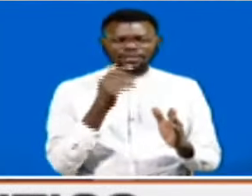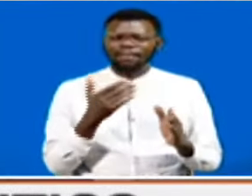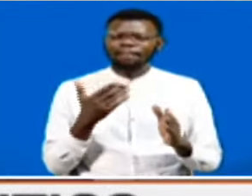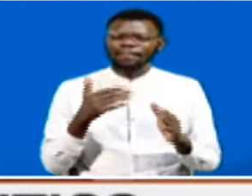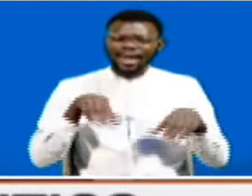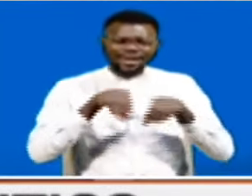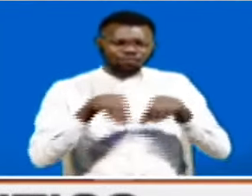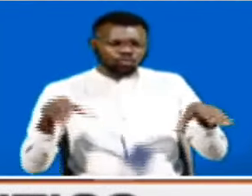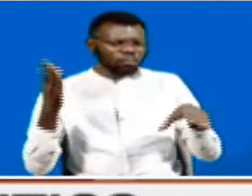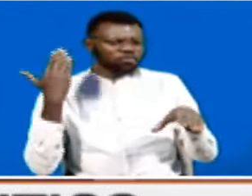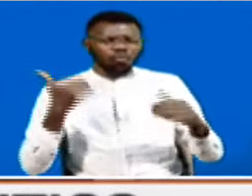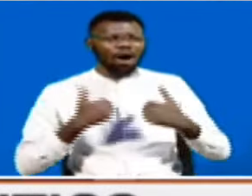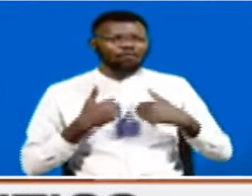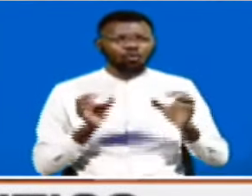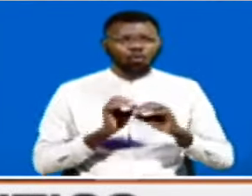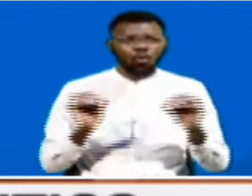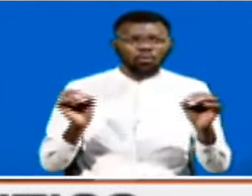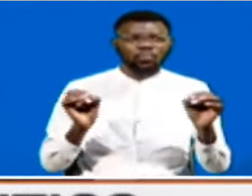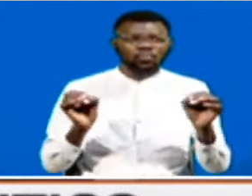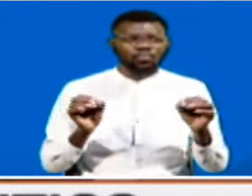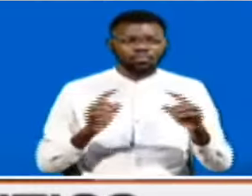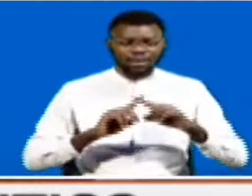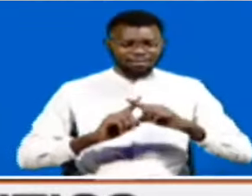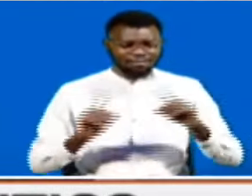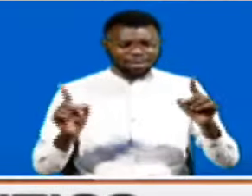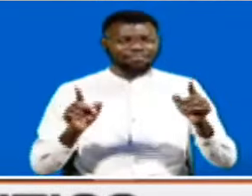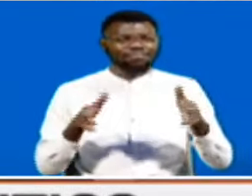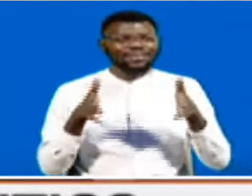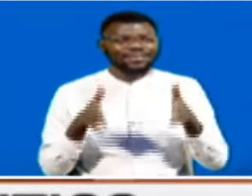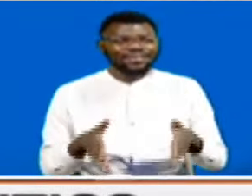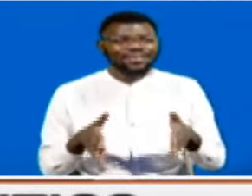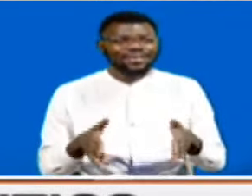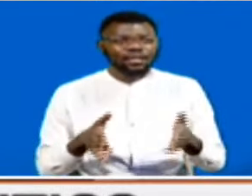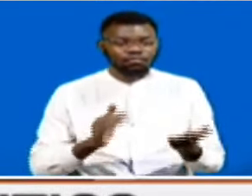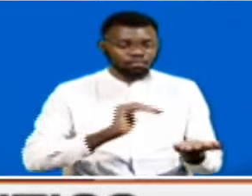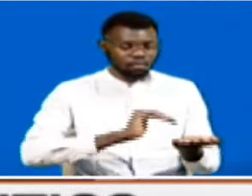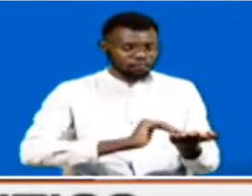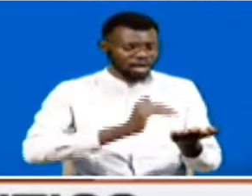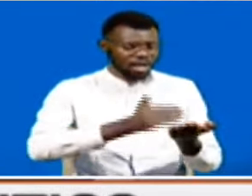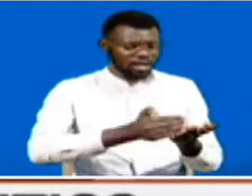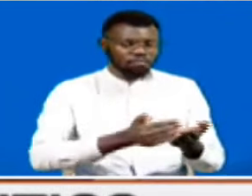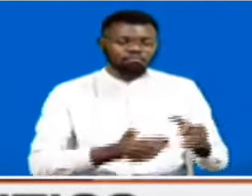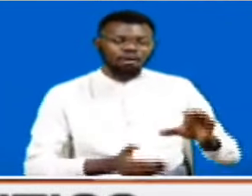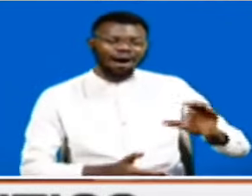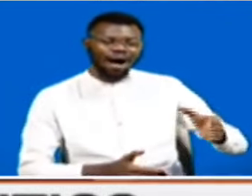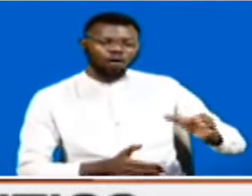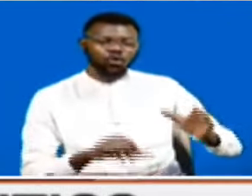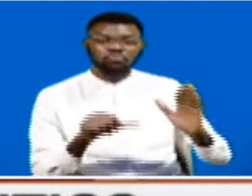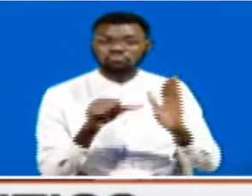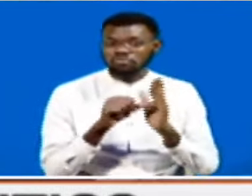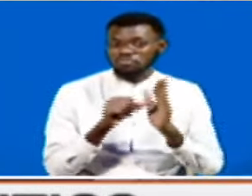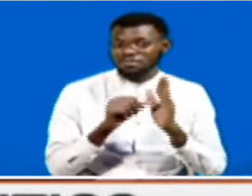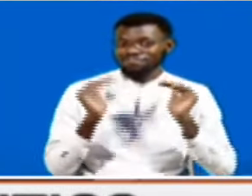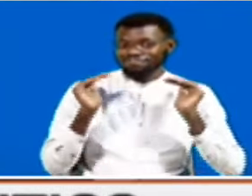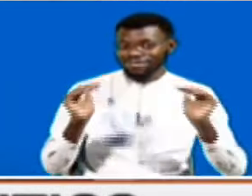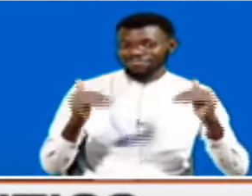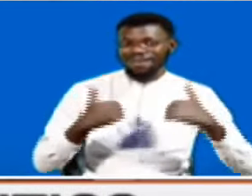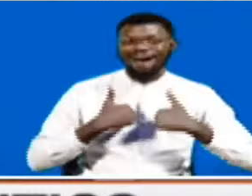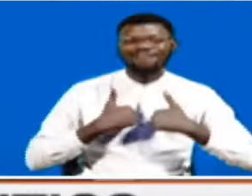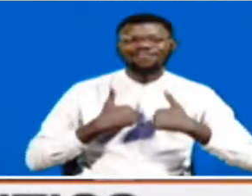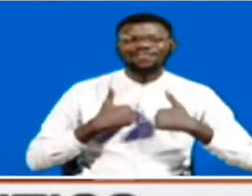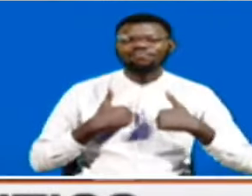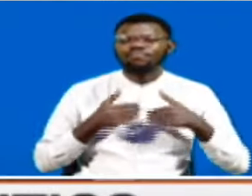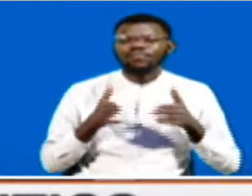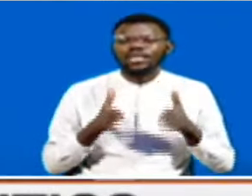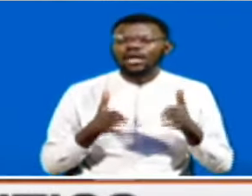tested devolution at that time. Mm-hmm. What is the biggest headache you think? There's the issue of funding for counties. That was an issue during your time and it's still an issue. But what is